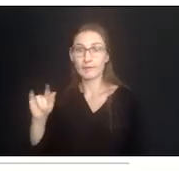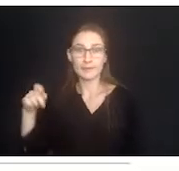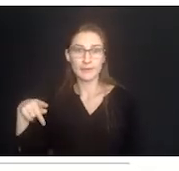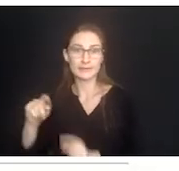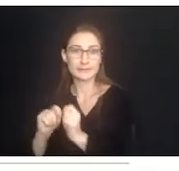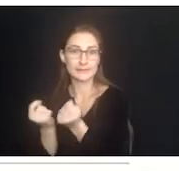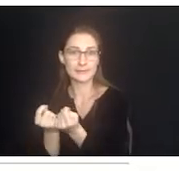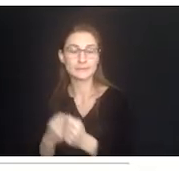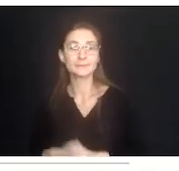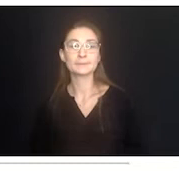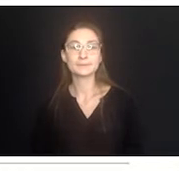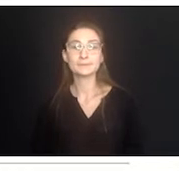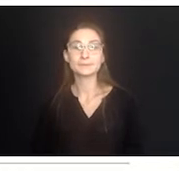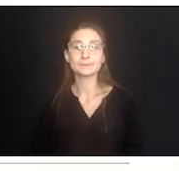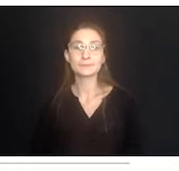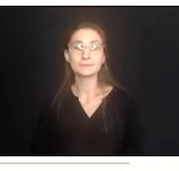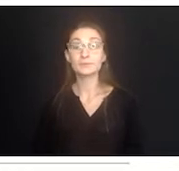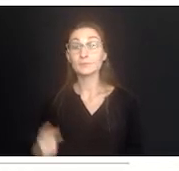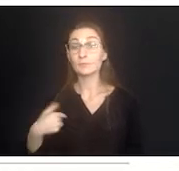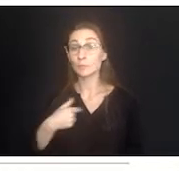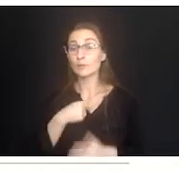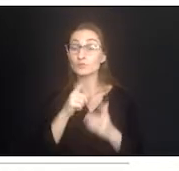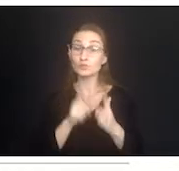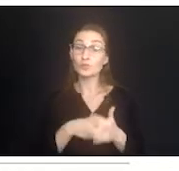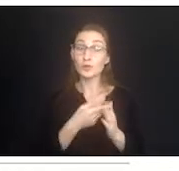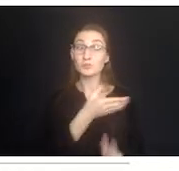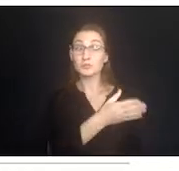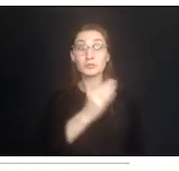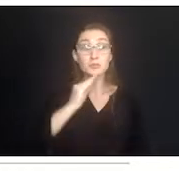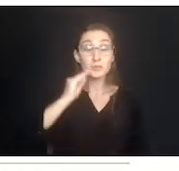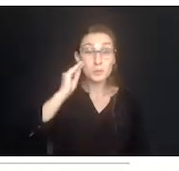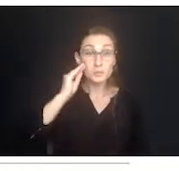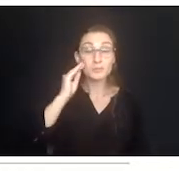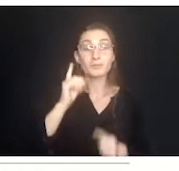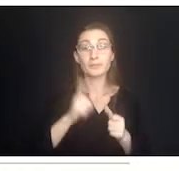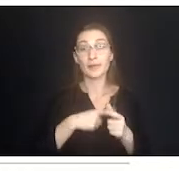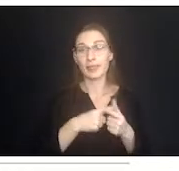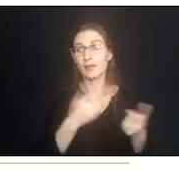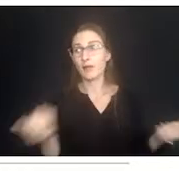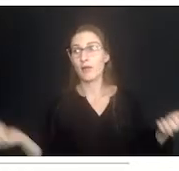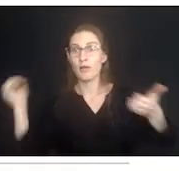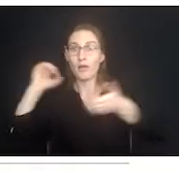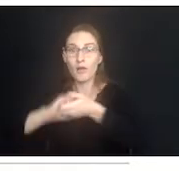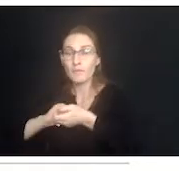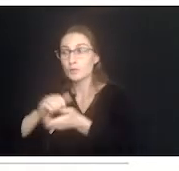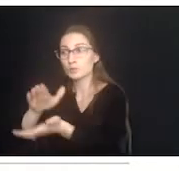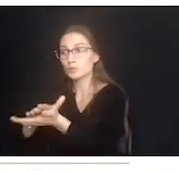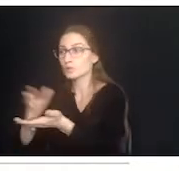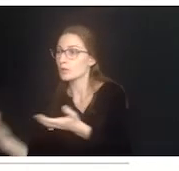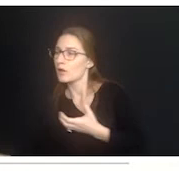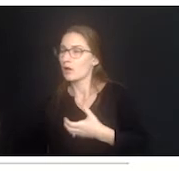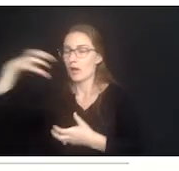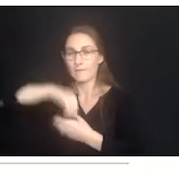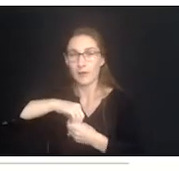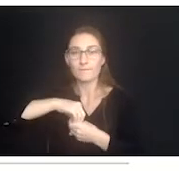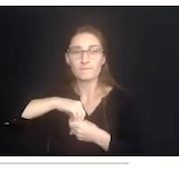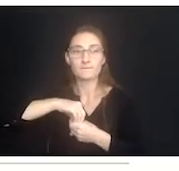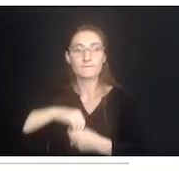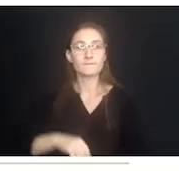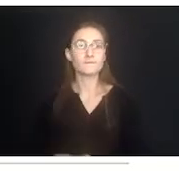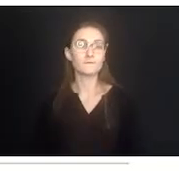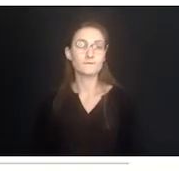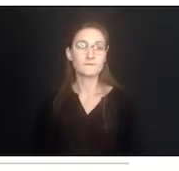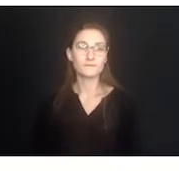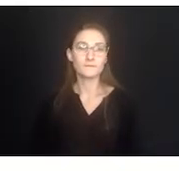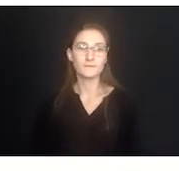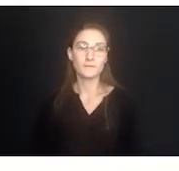around when we used it. Um, we had started it pretty much at home and then worked with Richie's school to get